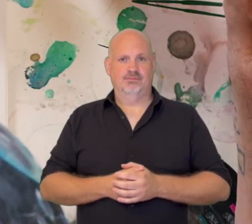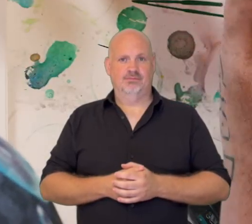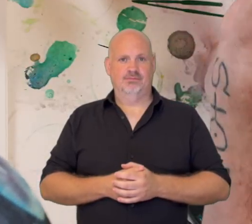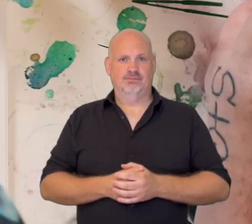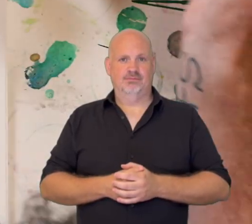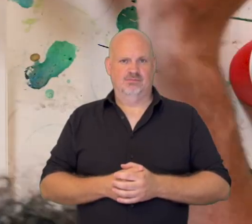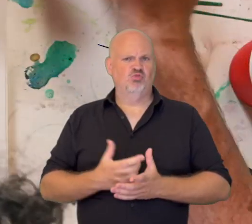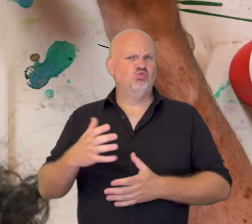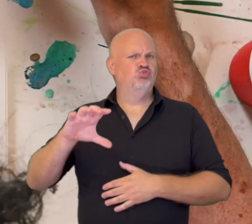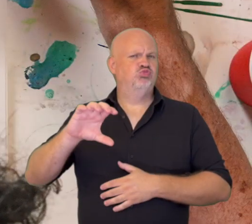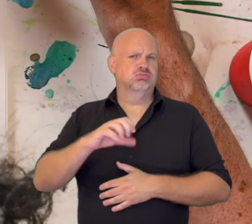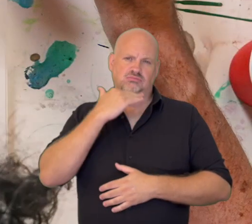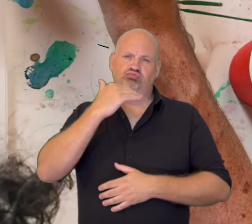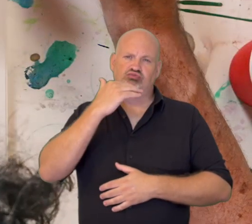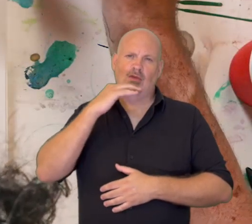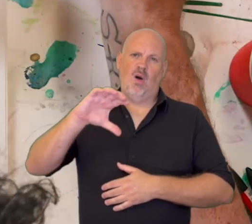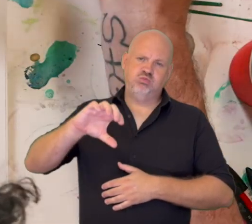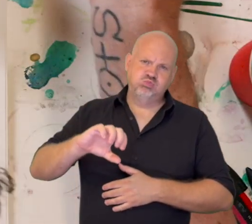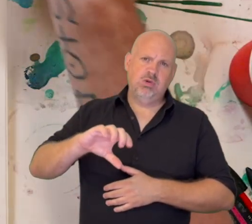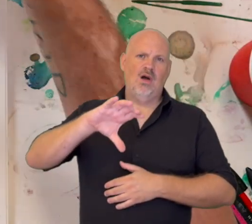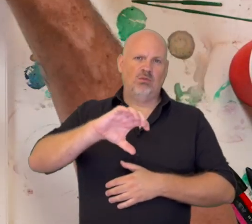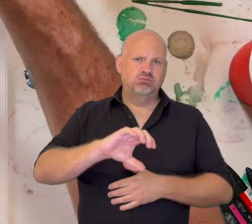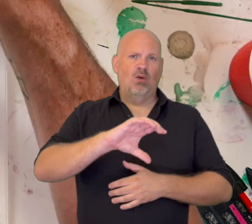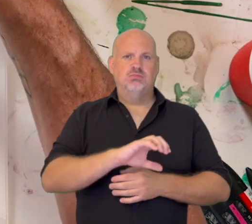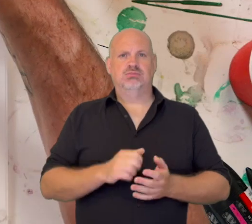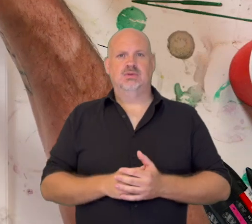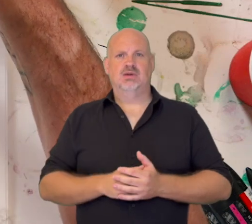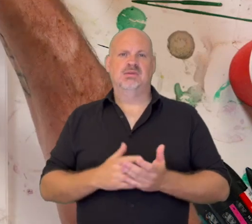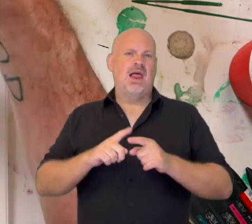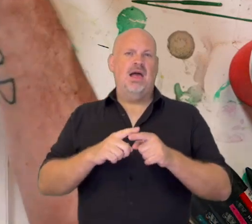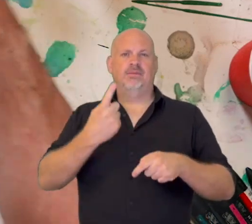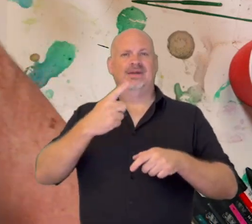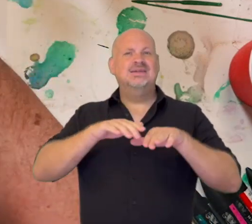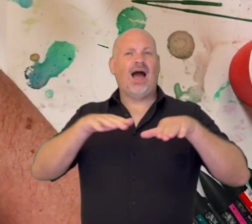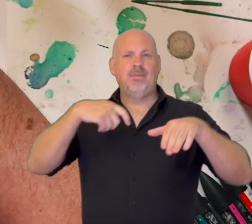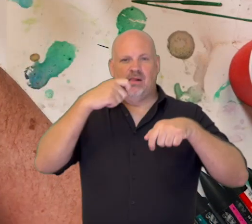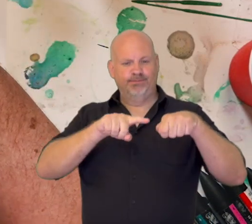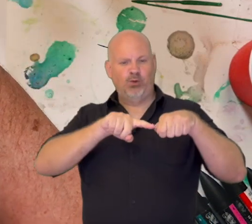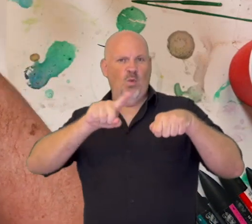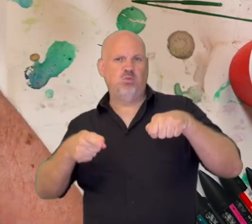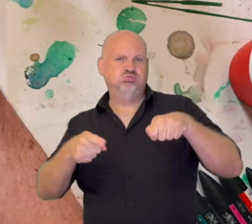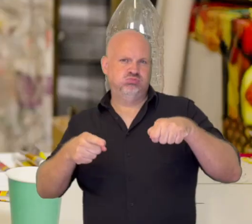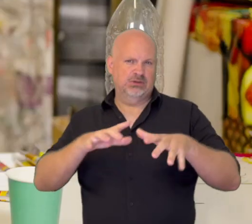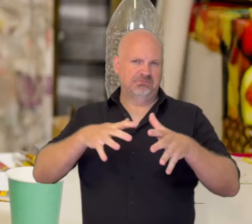Quite a generous dollop of washing up liquid, probably a tablespoon in each cup.